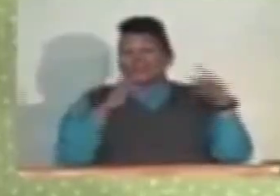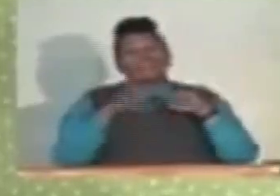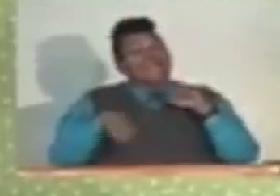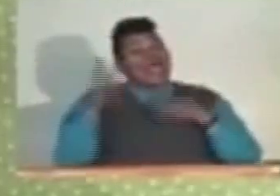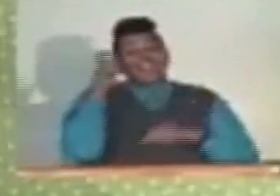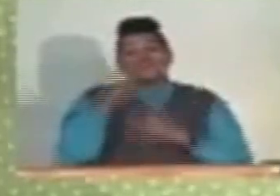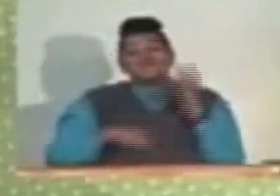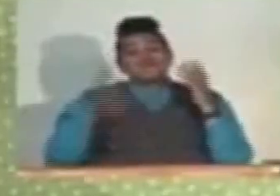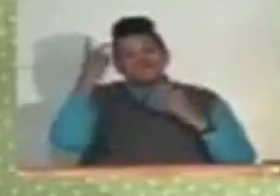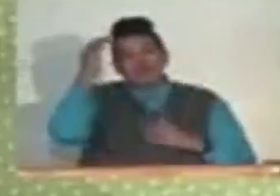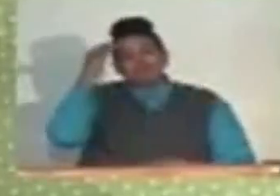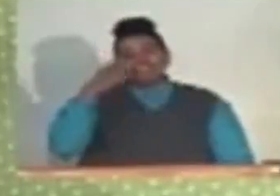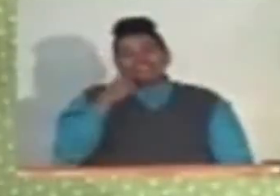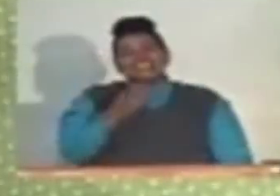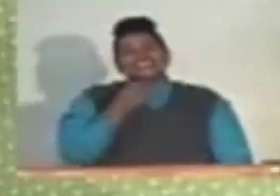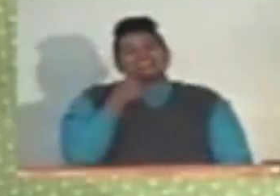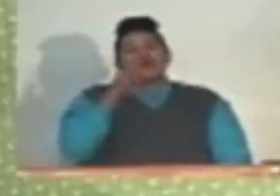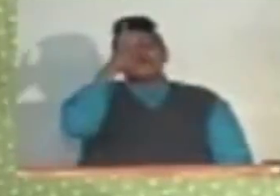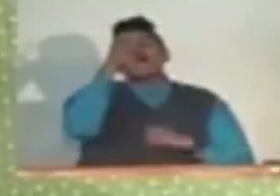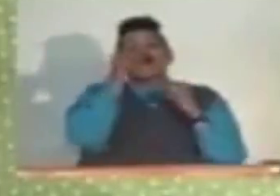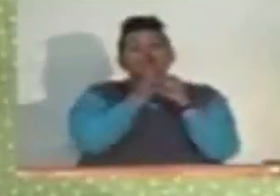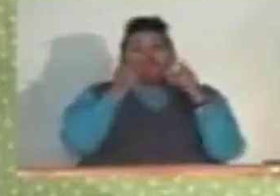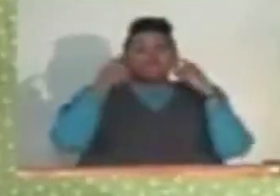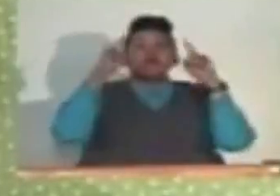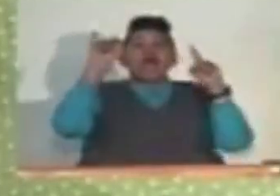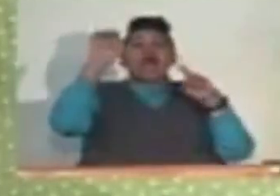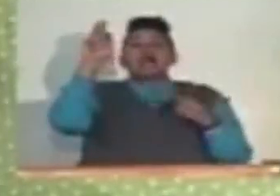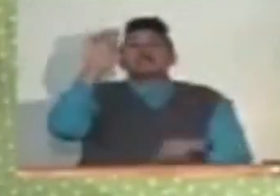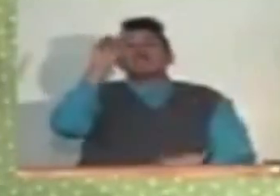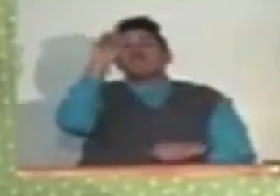him addressing you. Mr. Speaker.